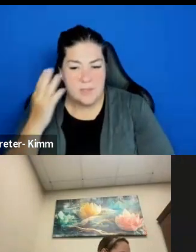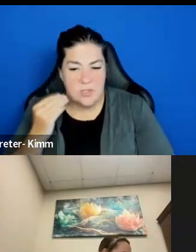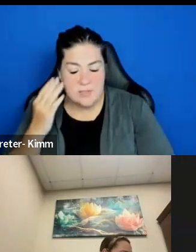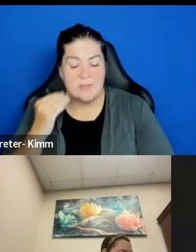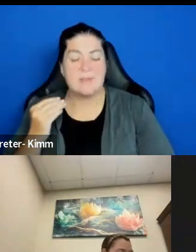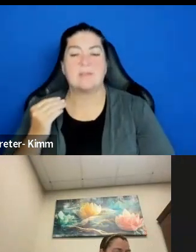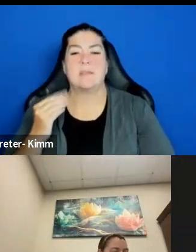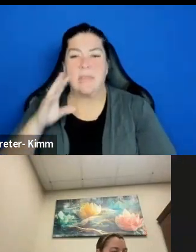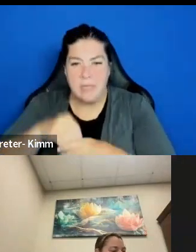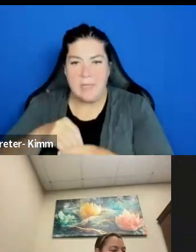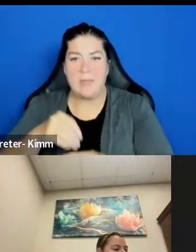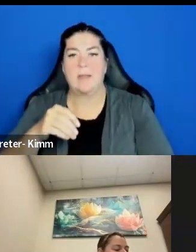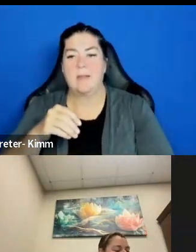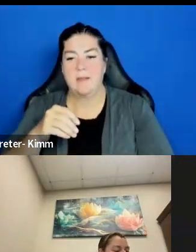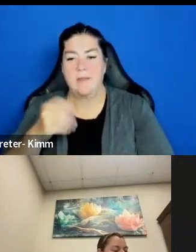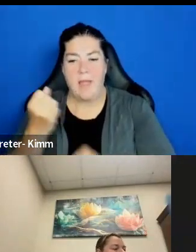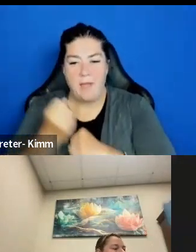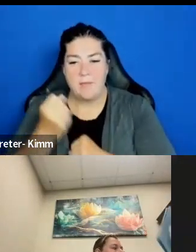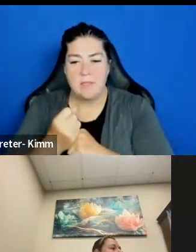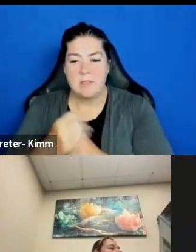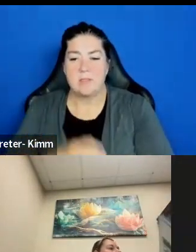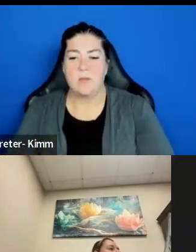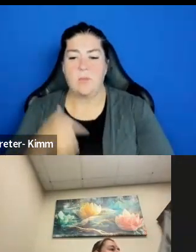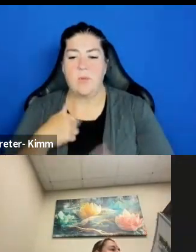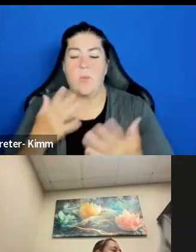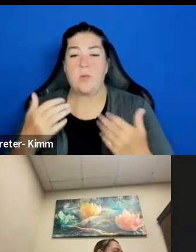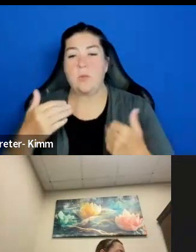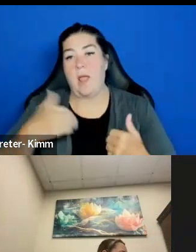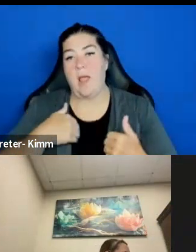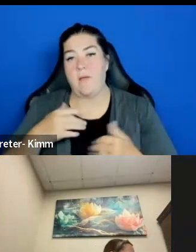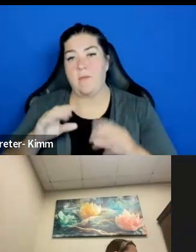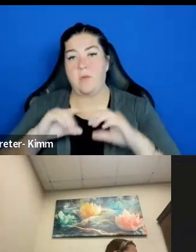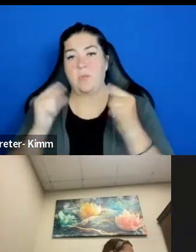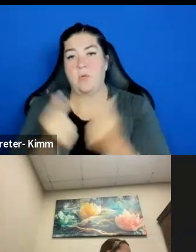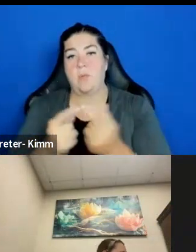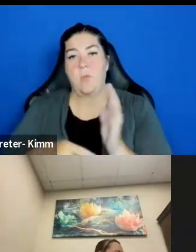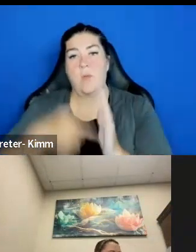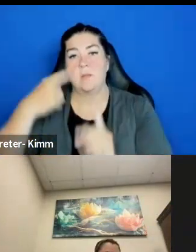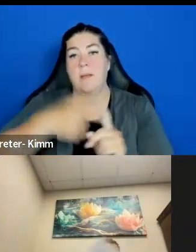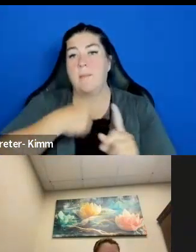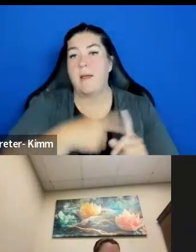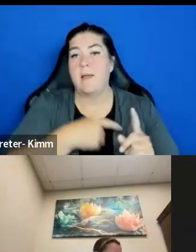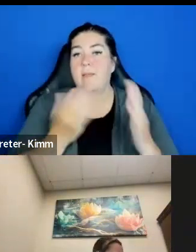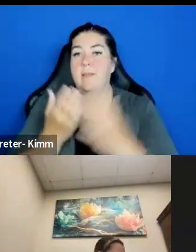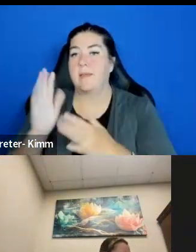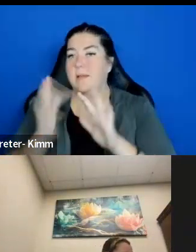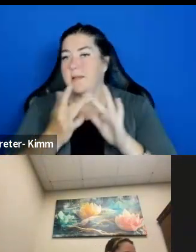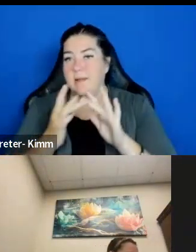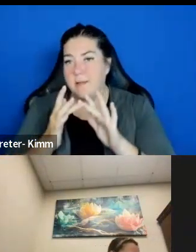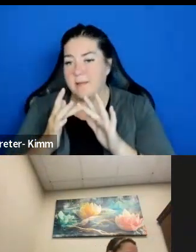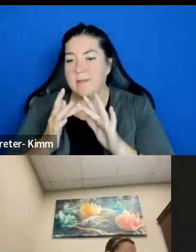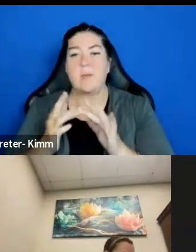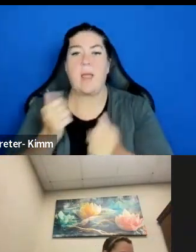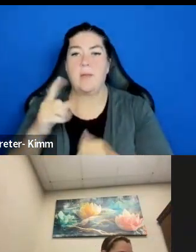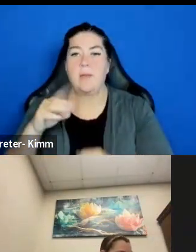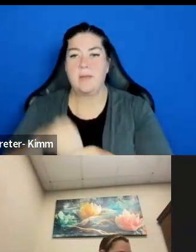among advocates, we want to have a forum about once a month that is online so that anyone in the